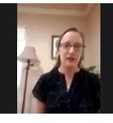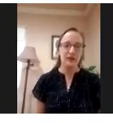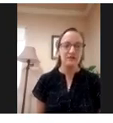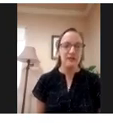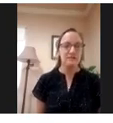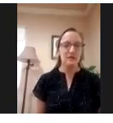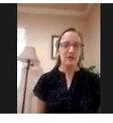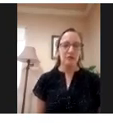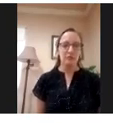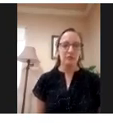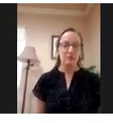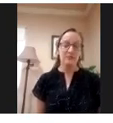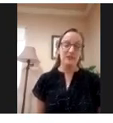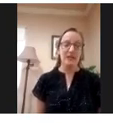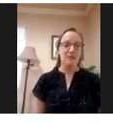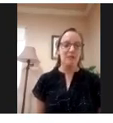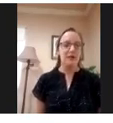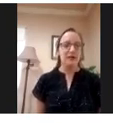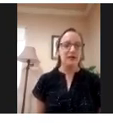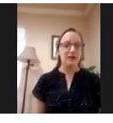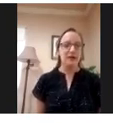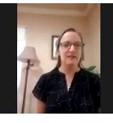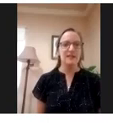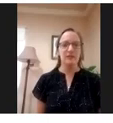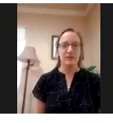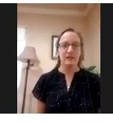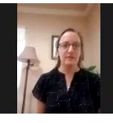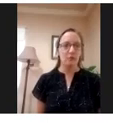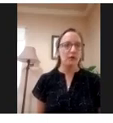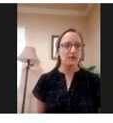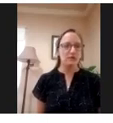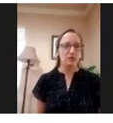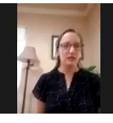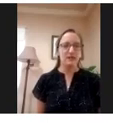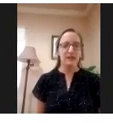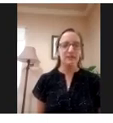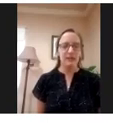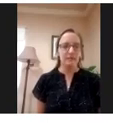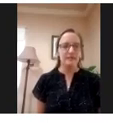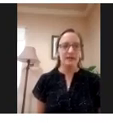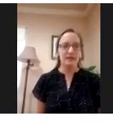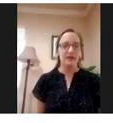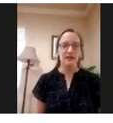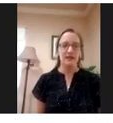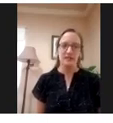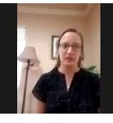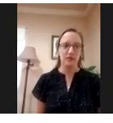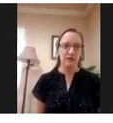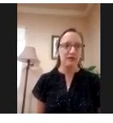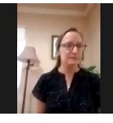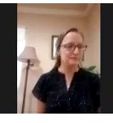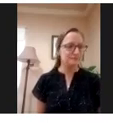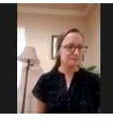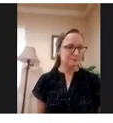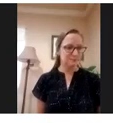construction. And oftentimes, especially now, we're working on and accelerating that even more. So trying to keep the timelines down and get things in the ground